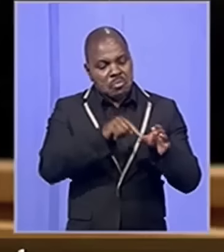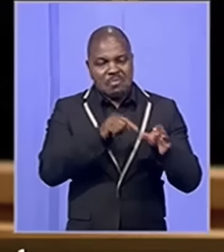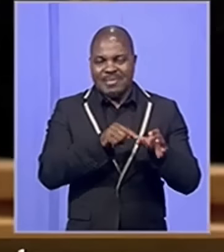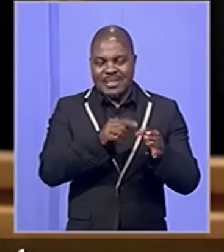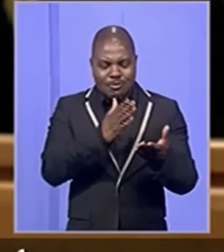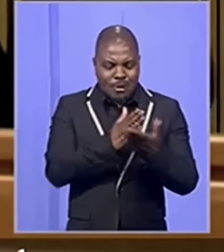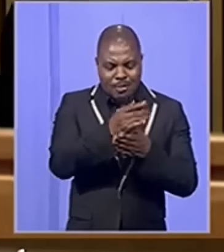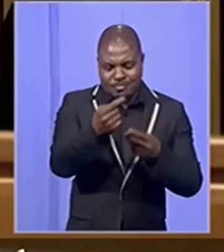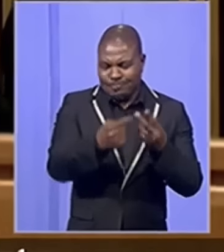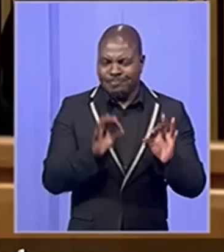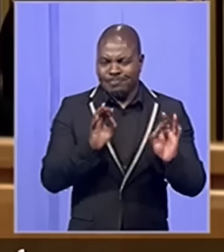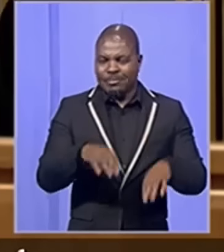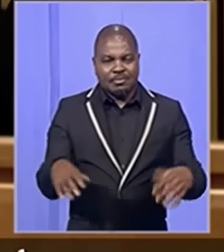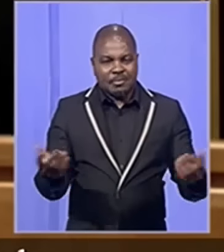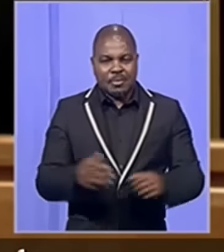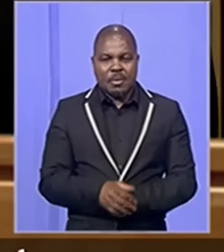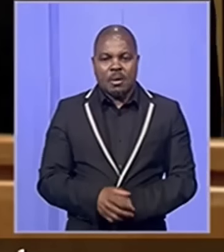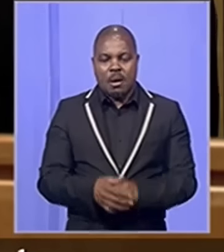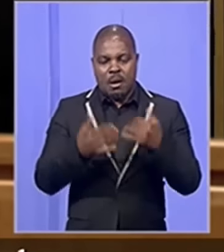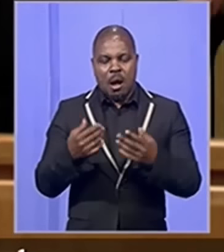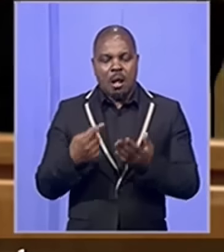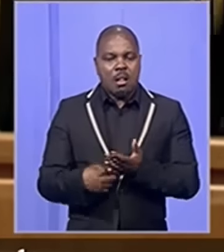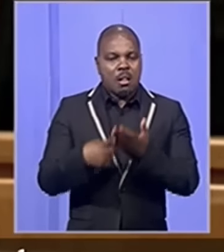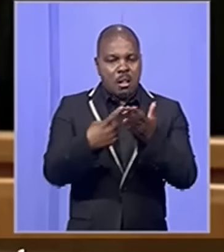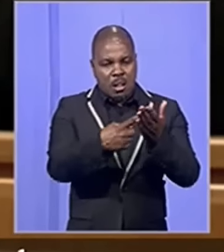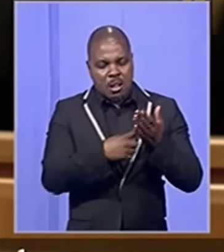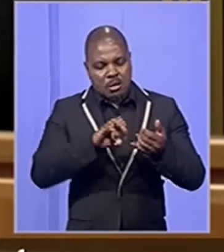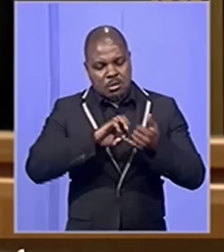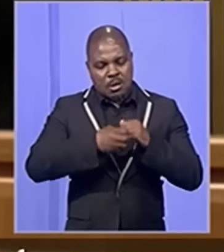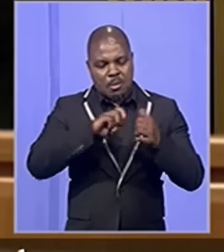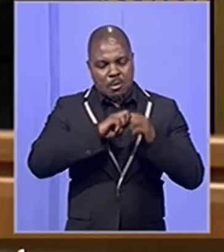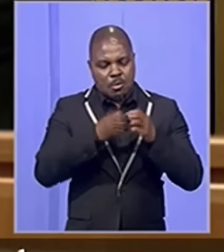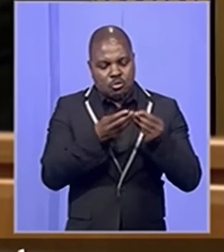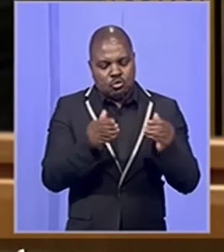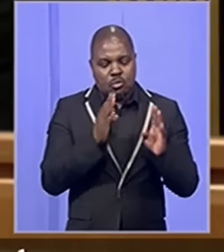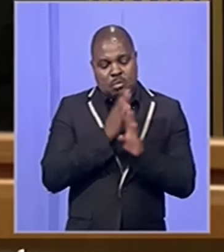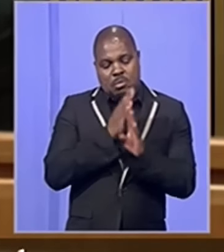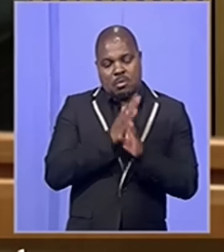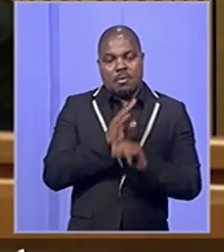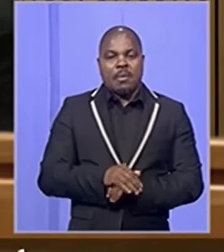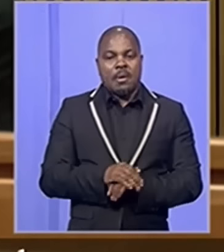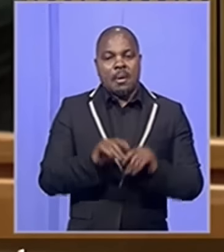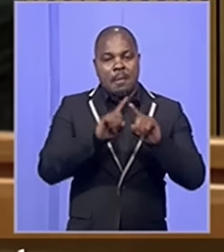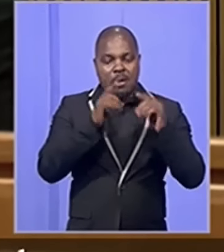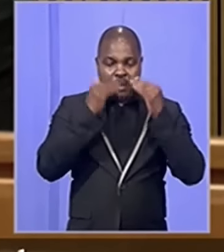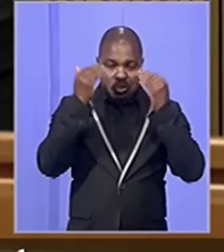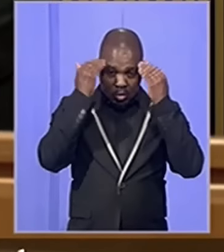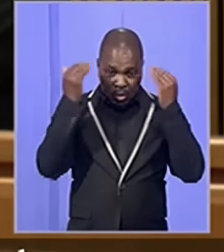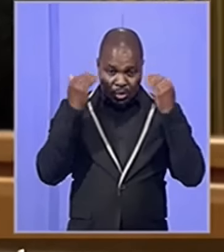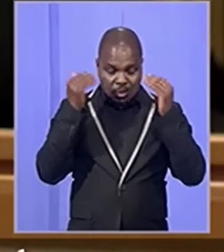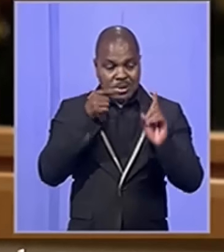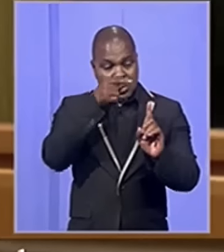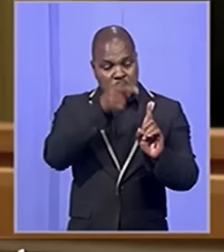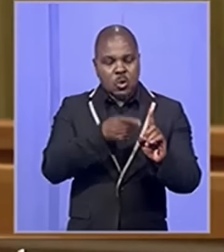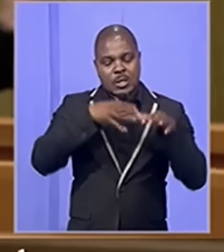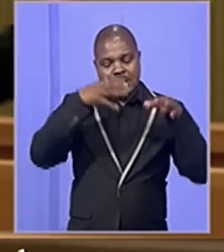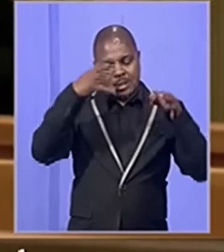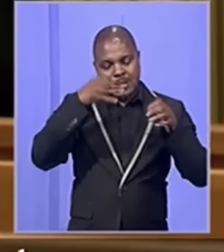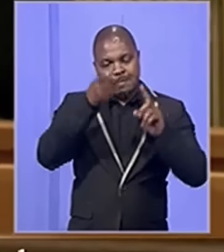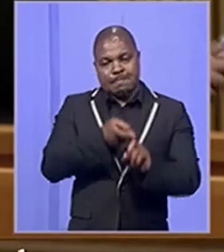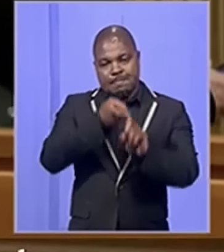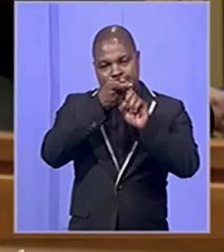dio. Go begwa fa go na le dipuisano tsa go rarabolola bothata jono mo sephiring. Fela moatlhodi Kate Savage o sekegile katlholo